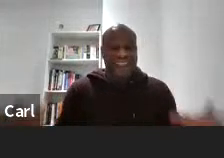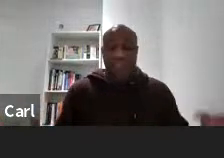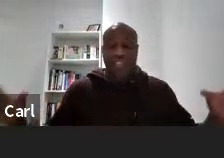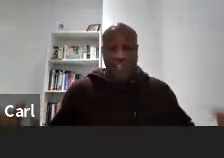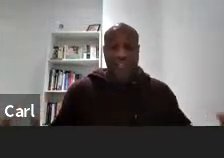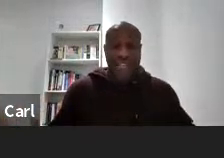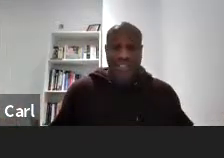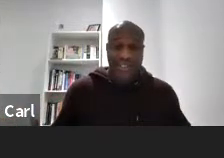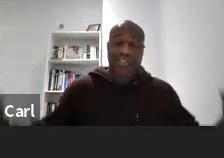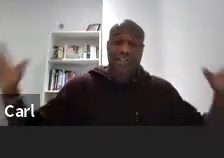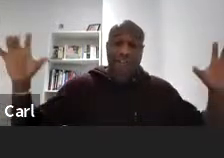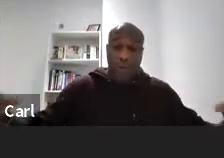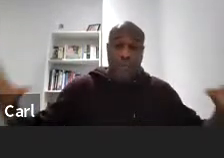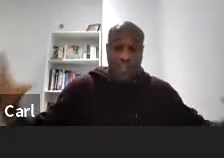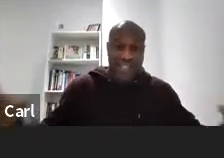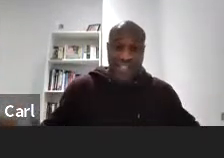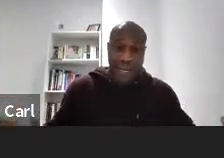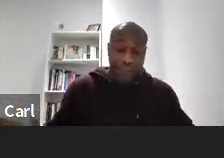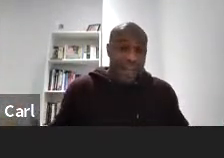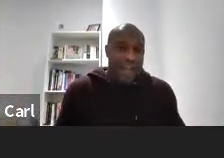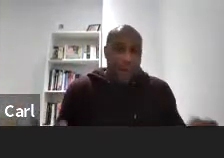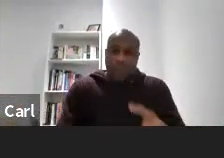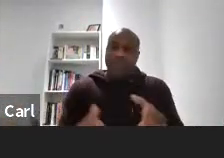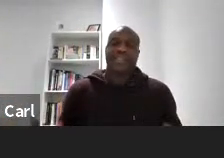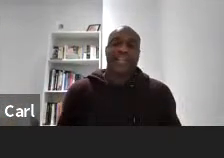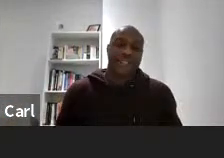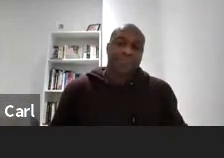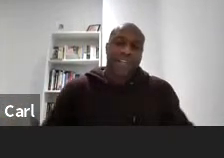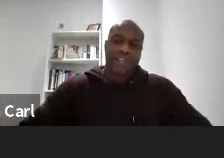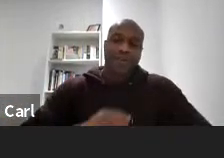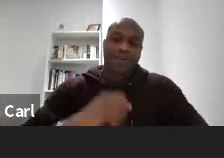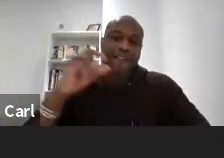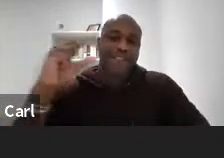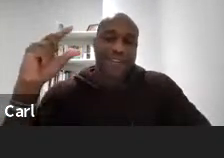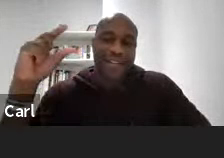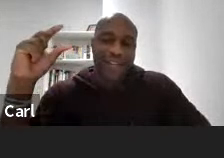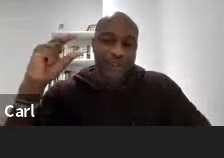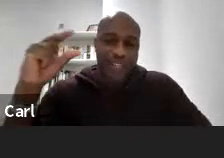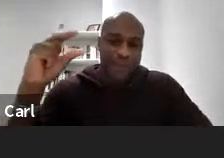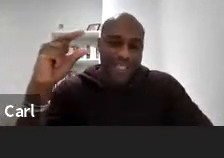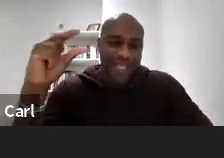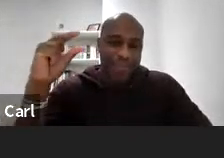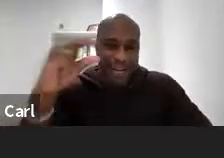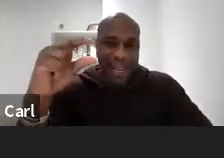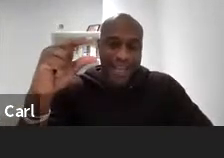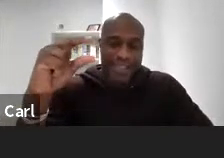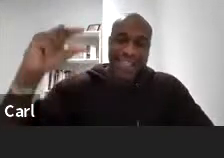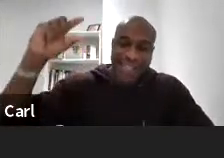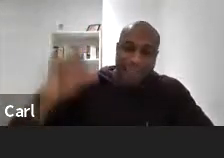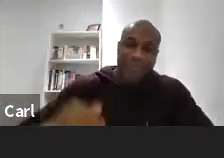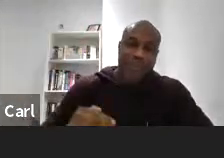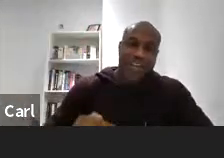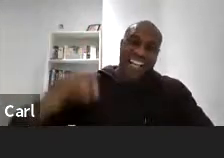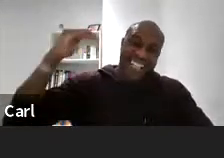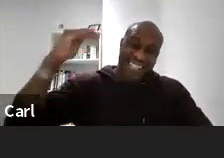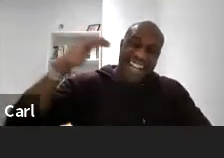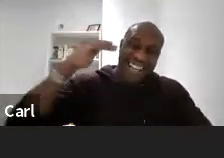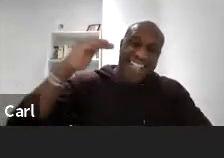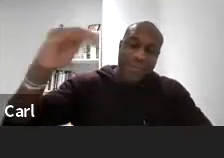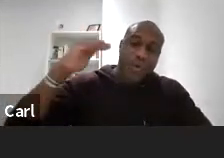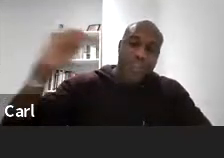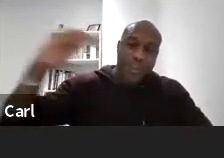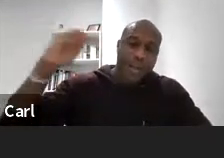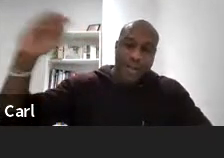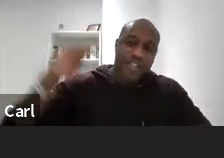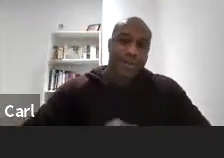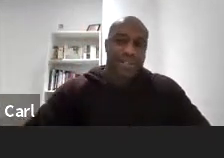built 72 satellites to launch this thing. And what they did, they wrote a very documented plan to demonstrate